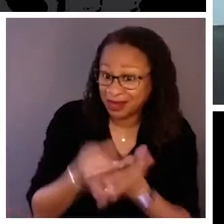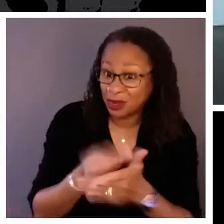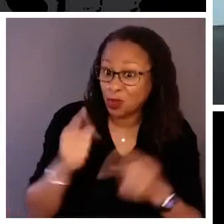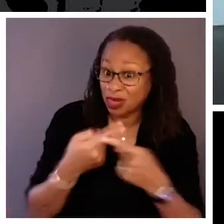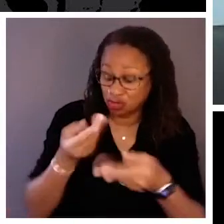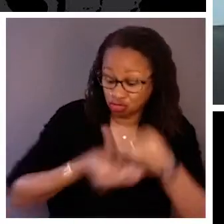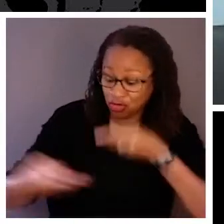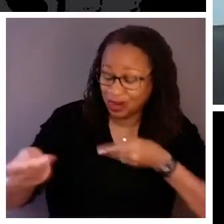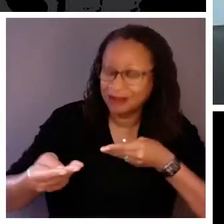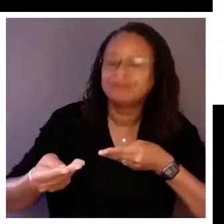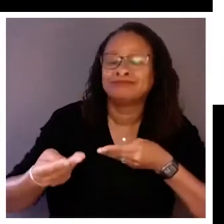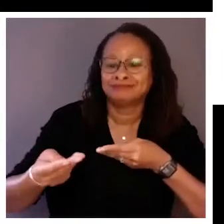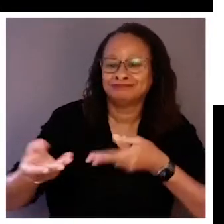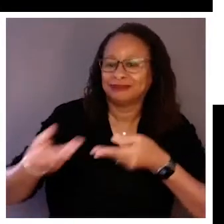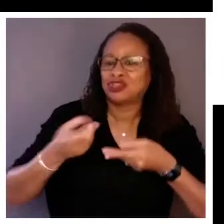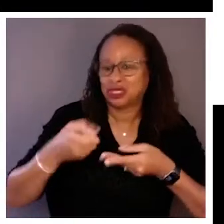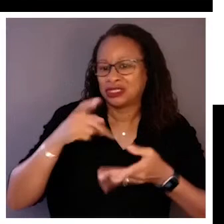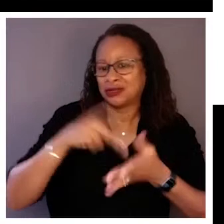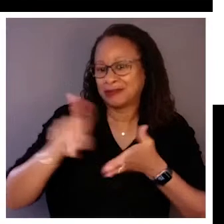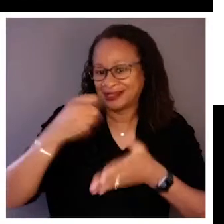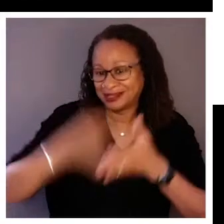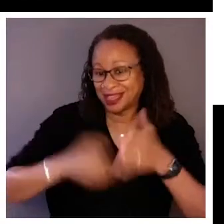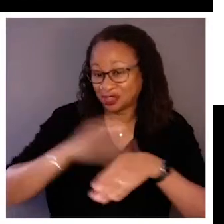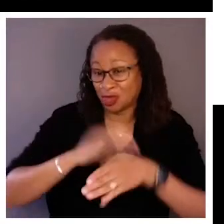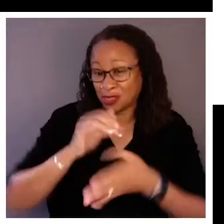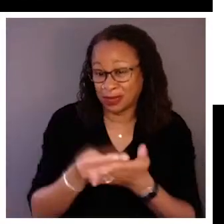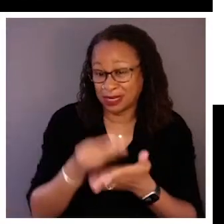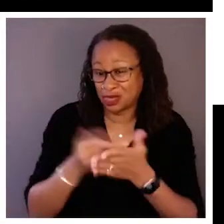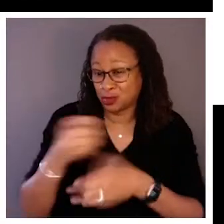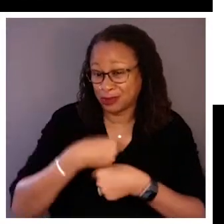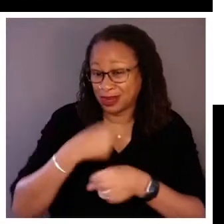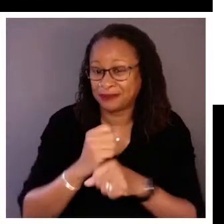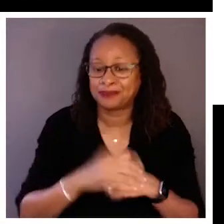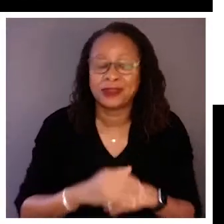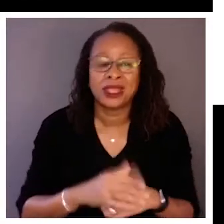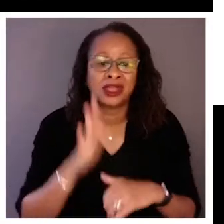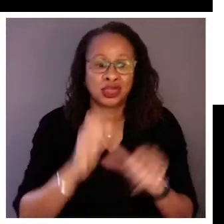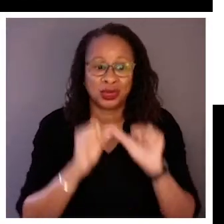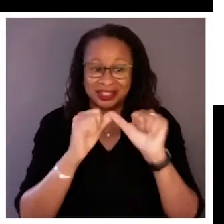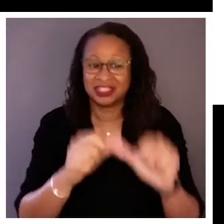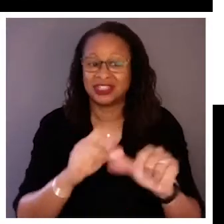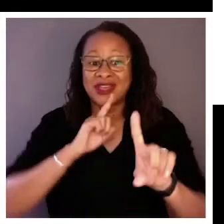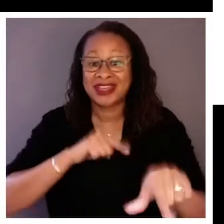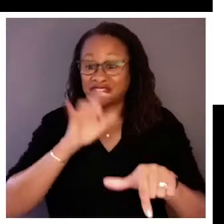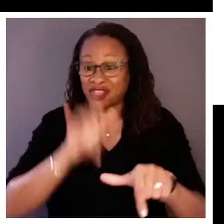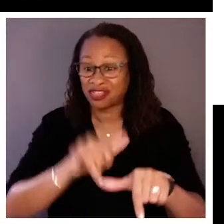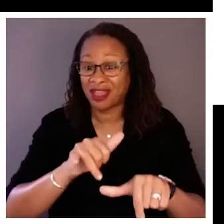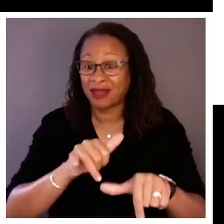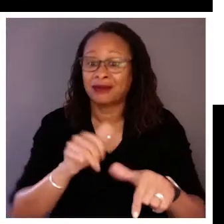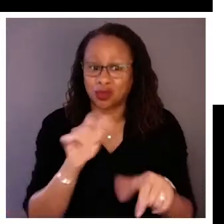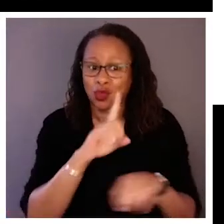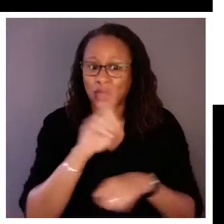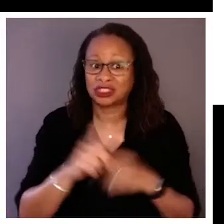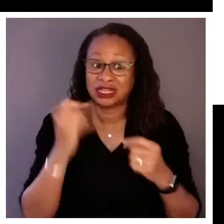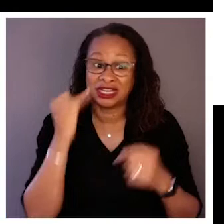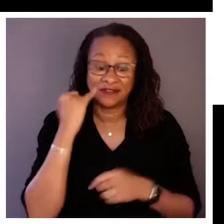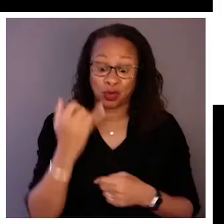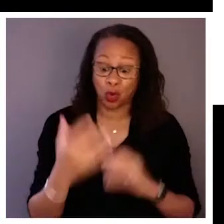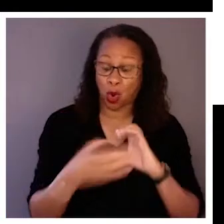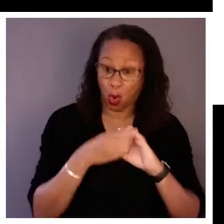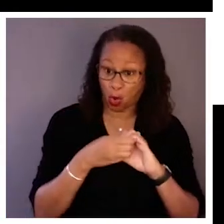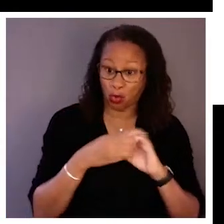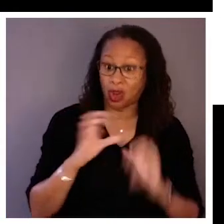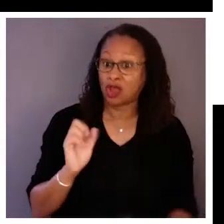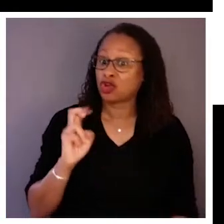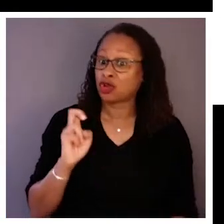to pay tax on that money. So you will continue to answer the question about whether or not you own this currency and